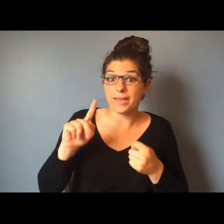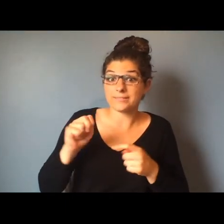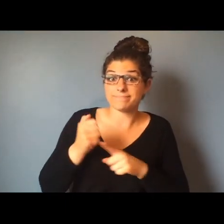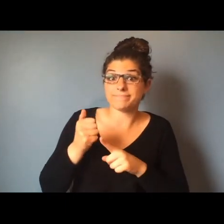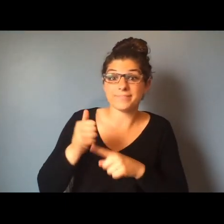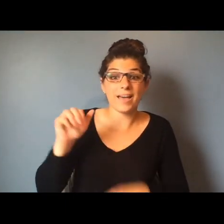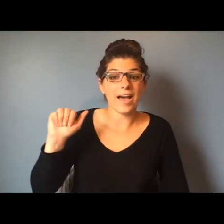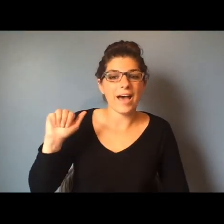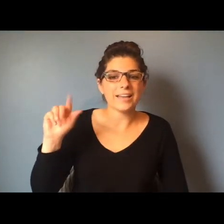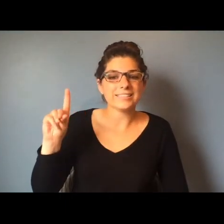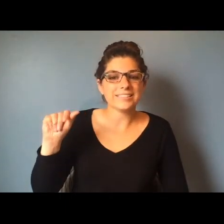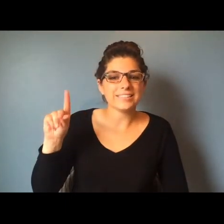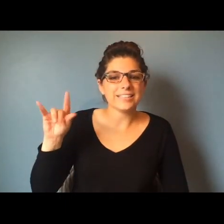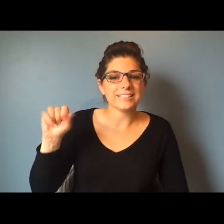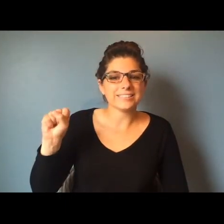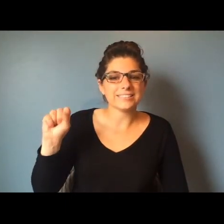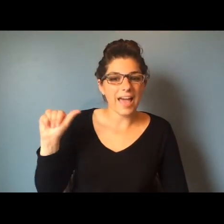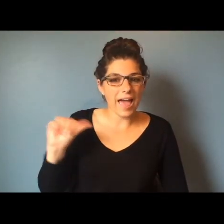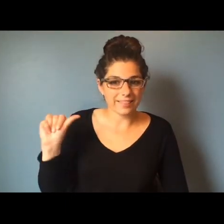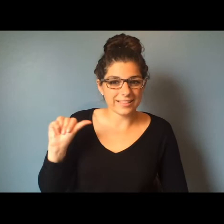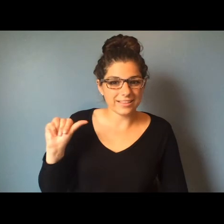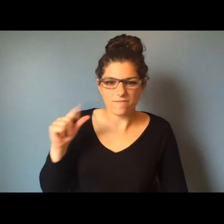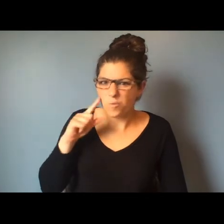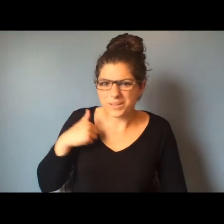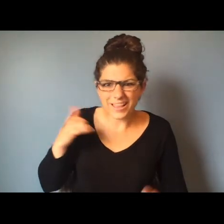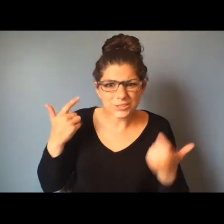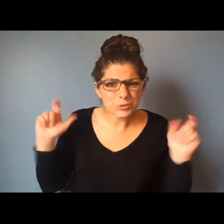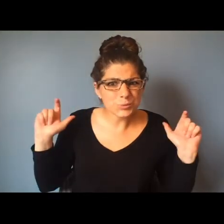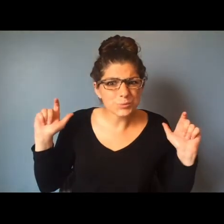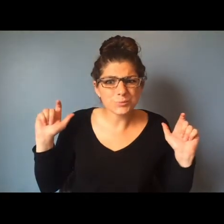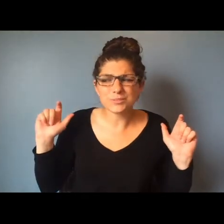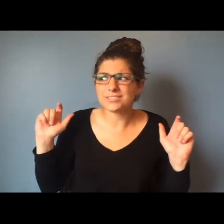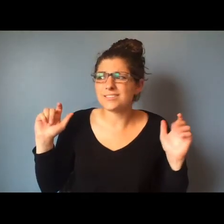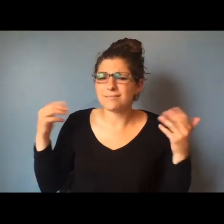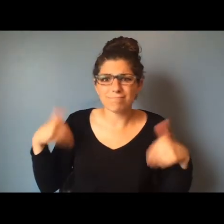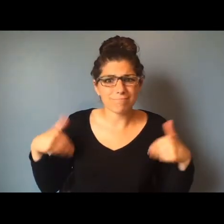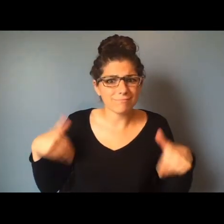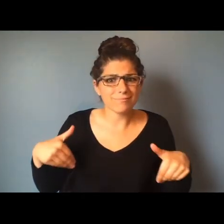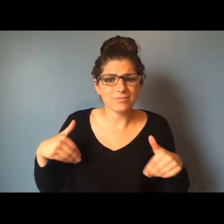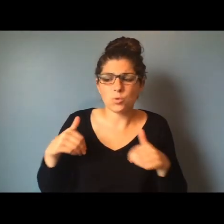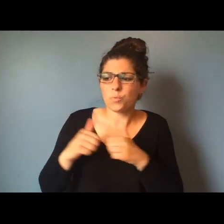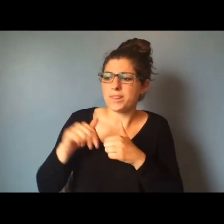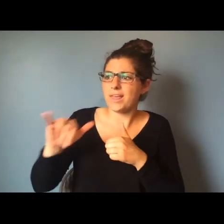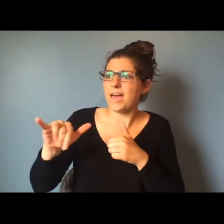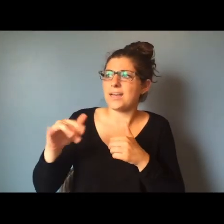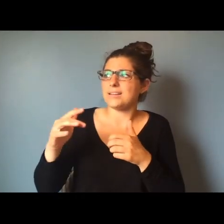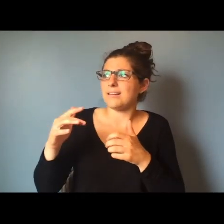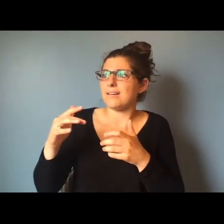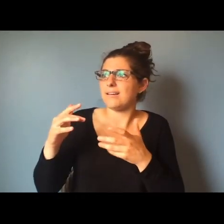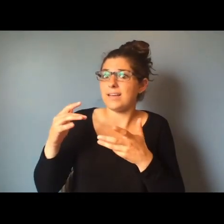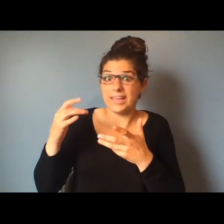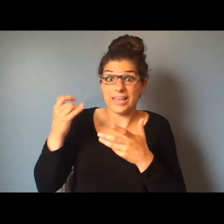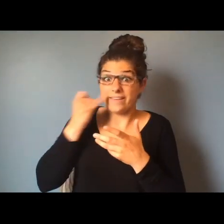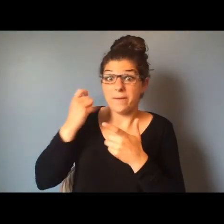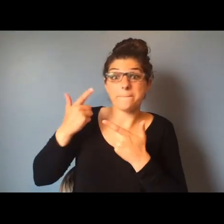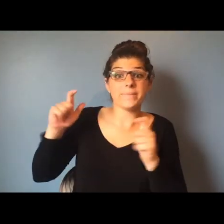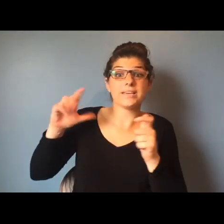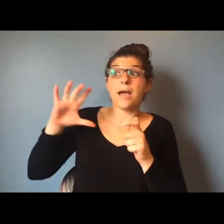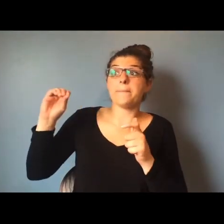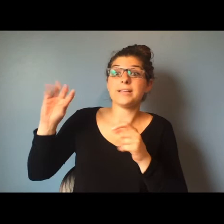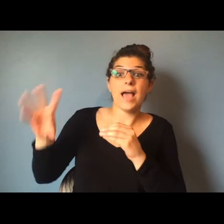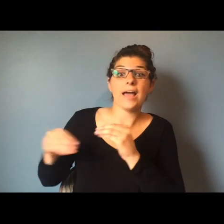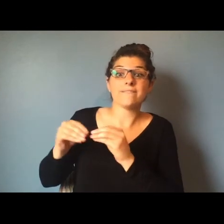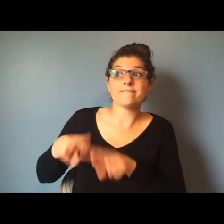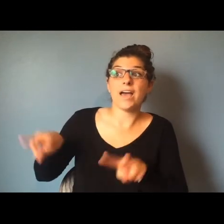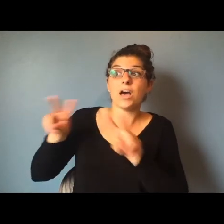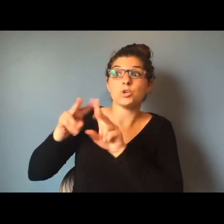Adidas athlete, like that, for me, that's huge. So with that, it's like, okay, if the big companies are adding value to the athlete